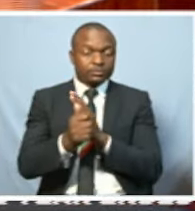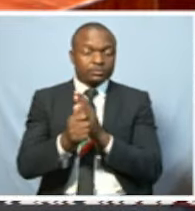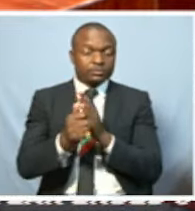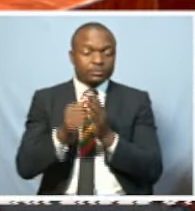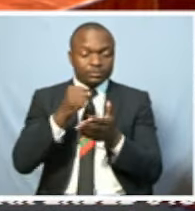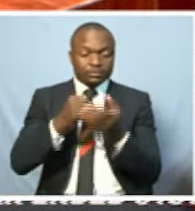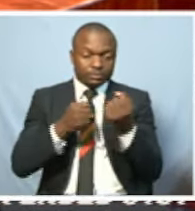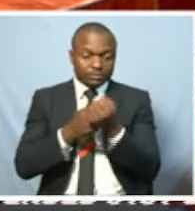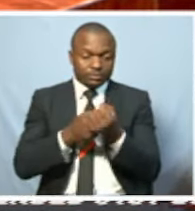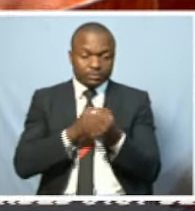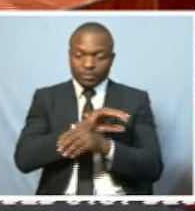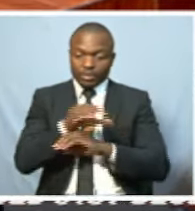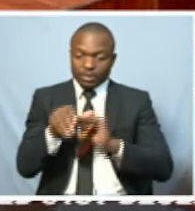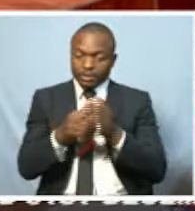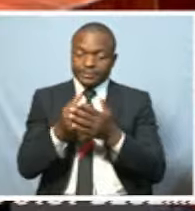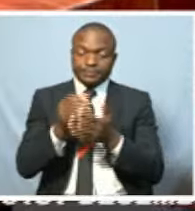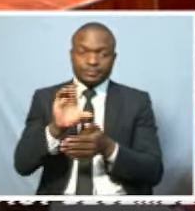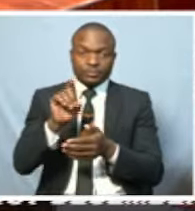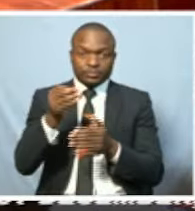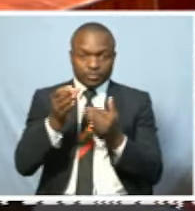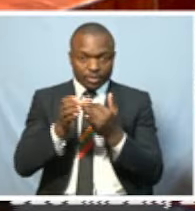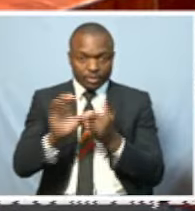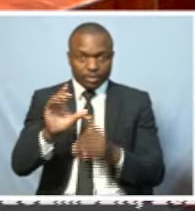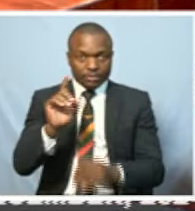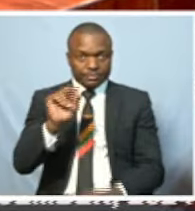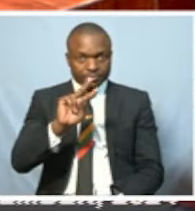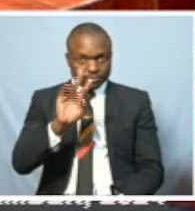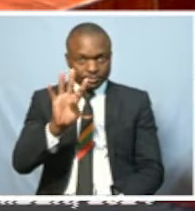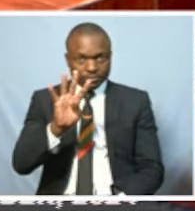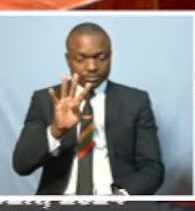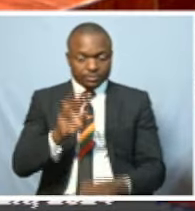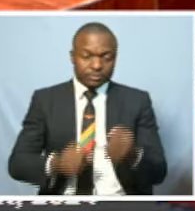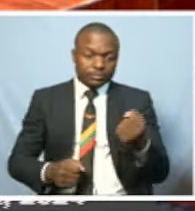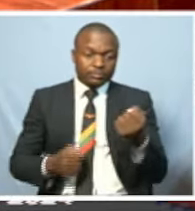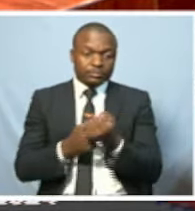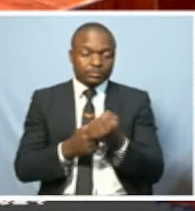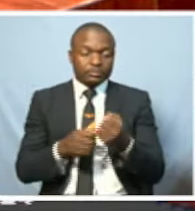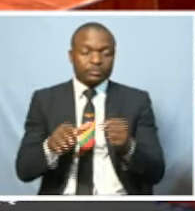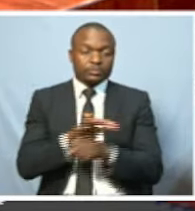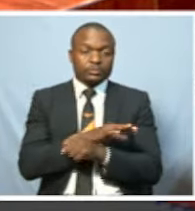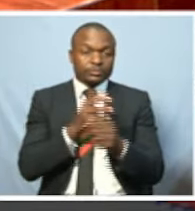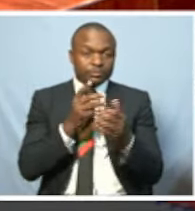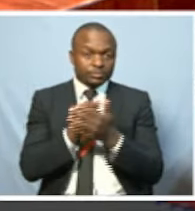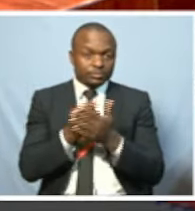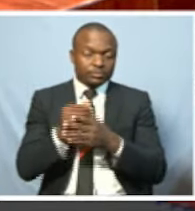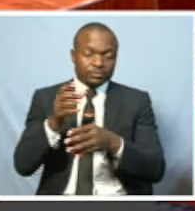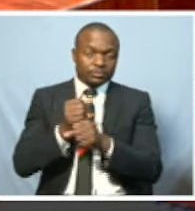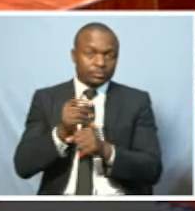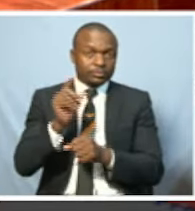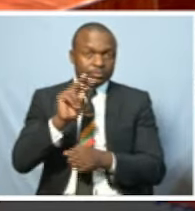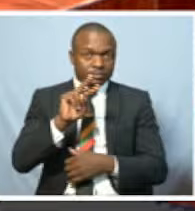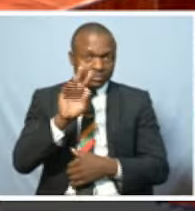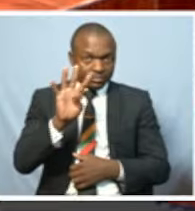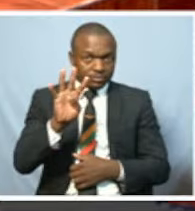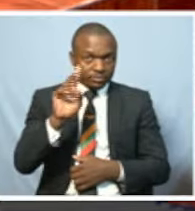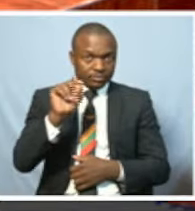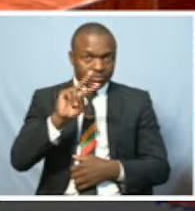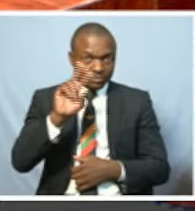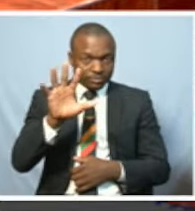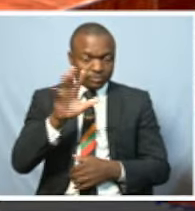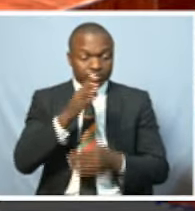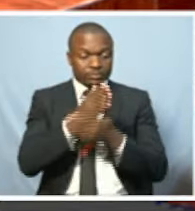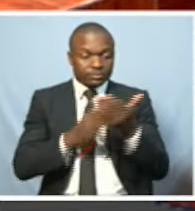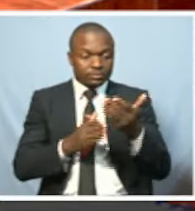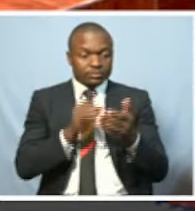CDF components under 2024 with the funding that you received in 2024, 2025, and some of which you